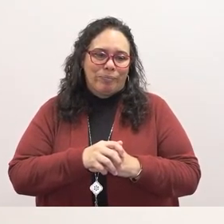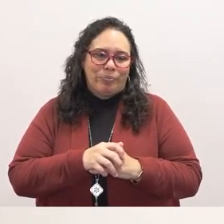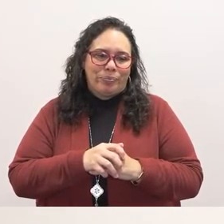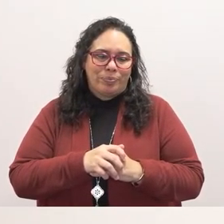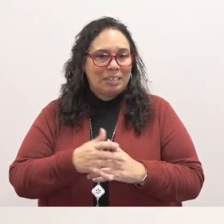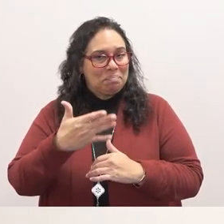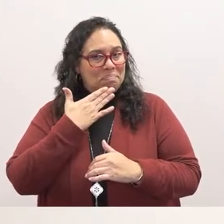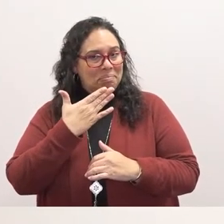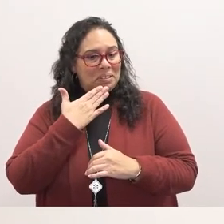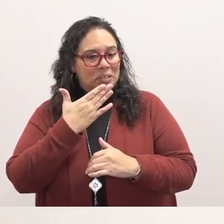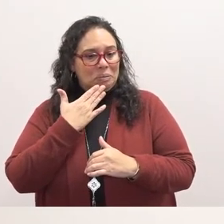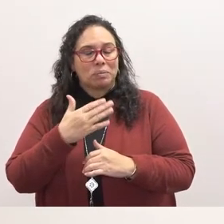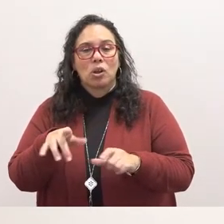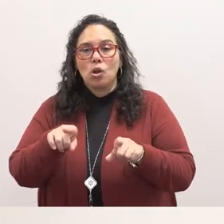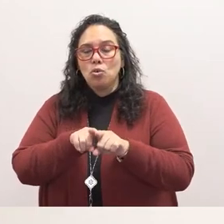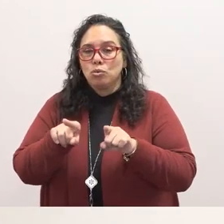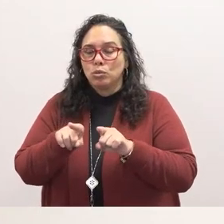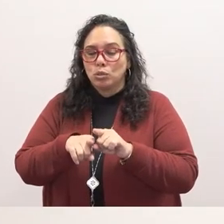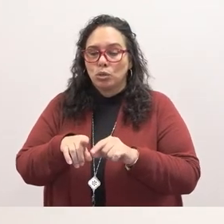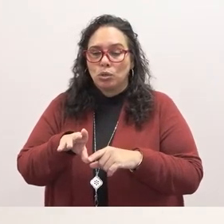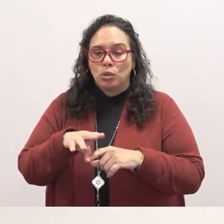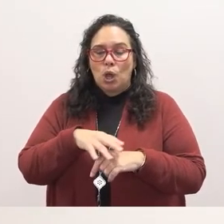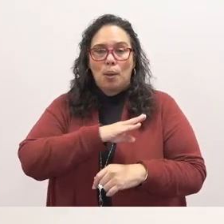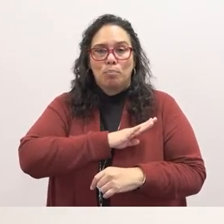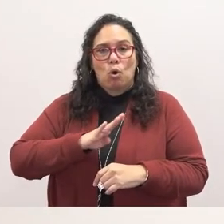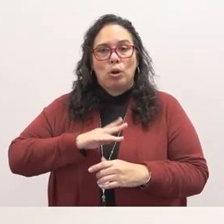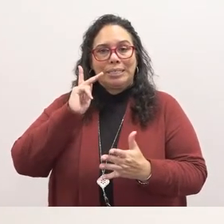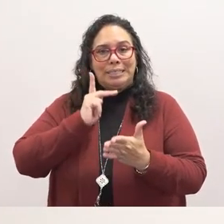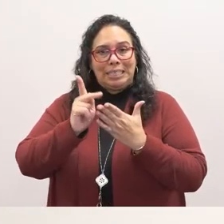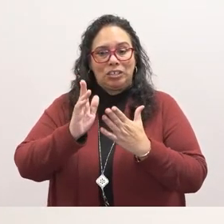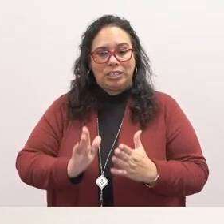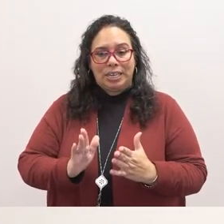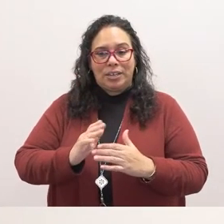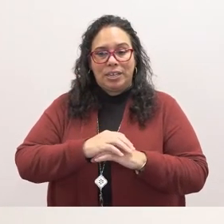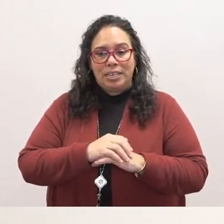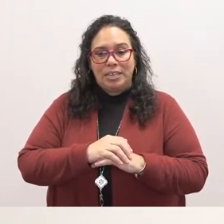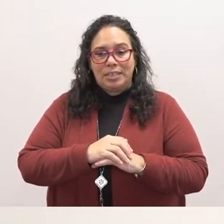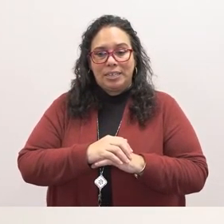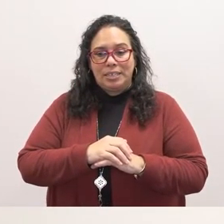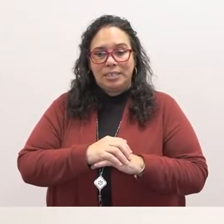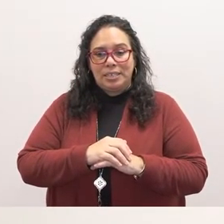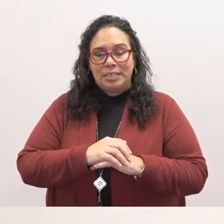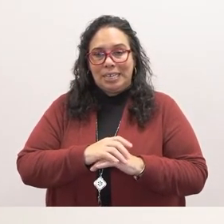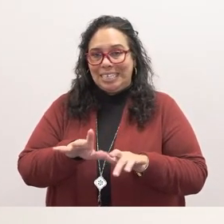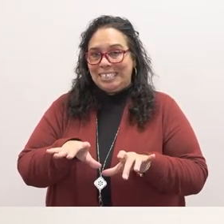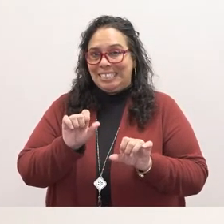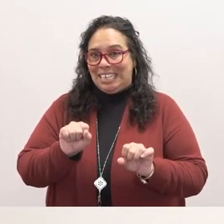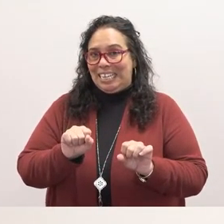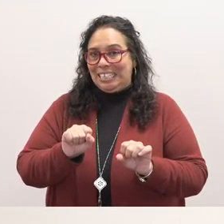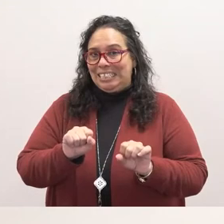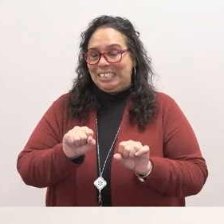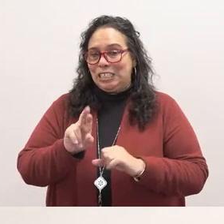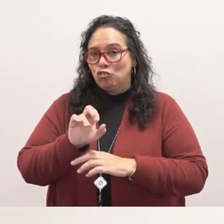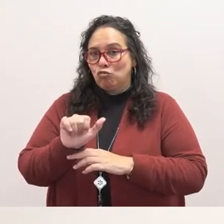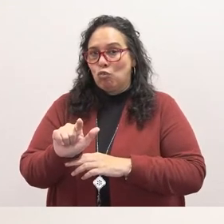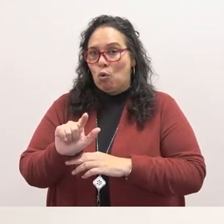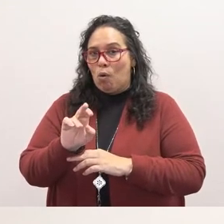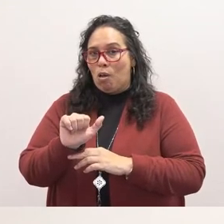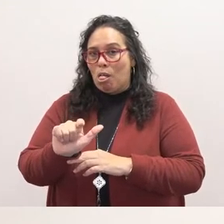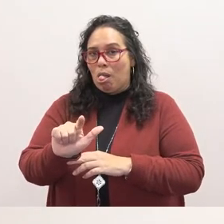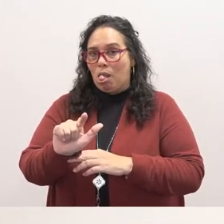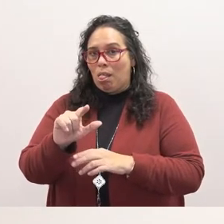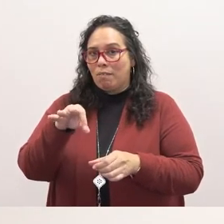Thank you. And we will also have our board secretary take this roll call vote as well.